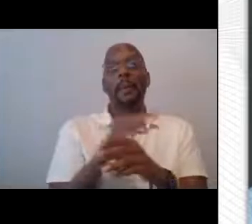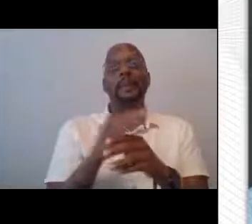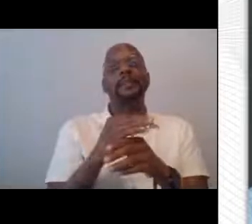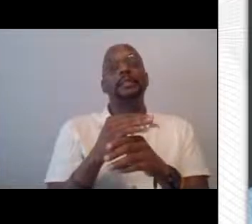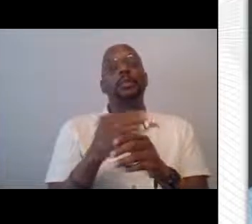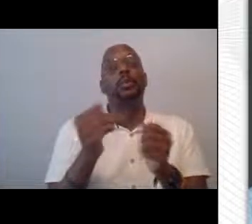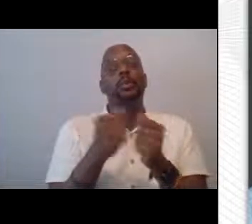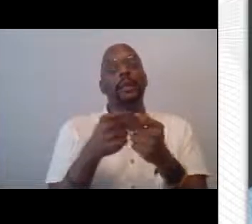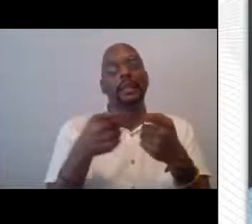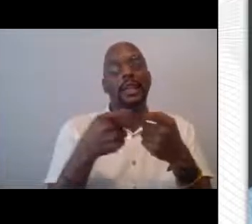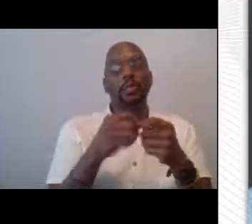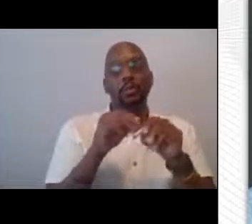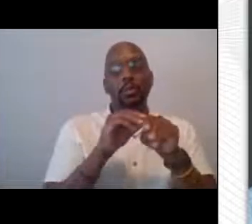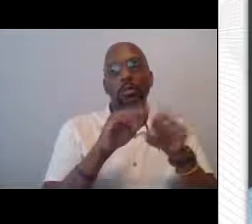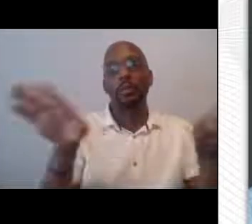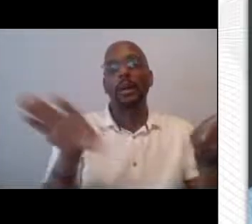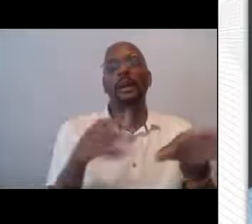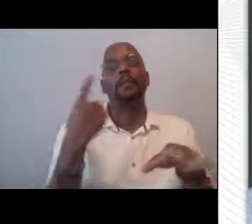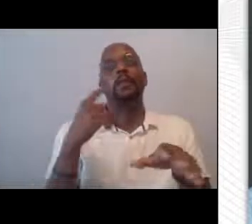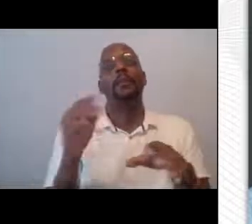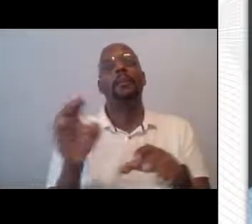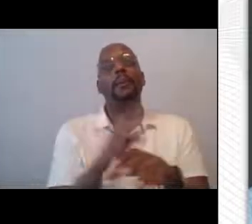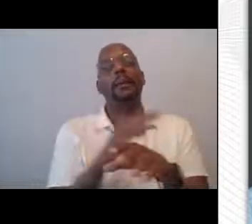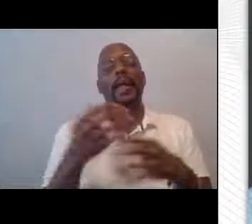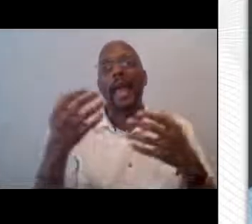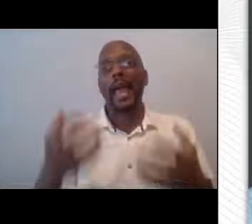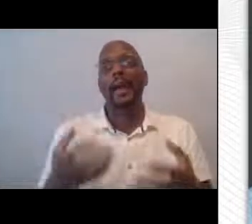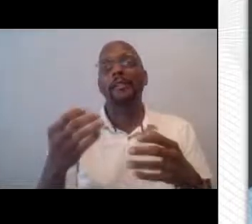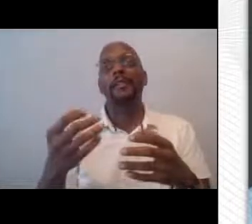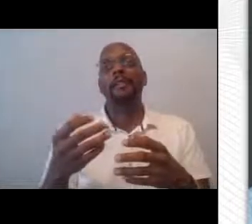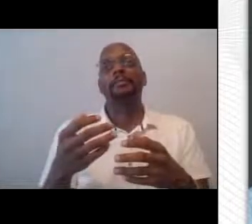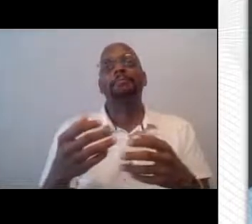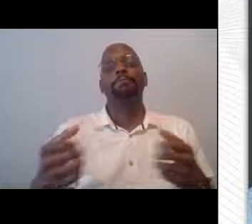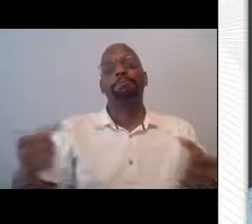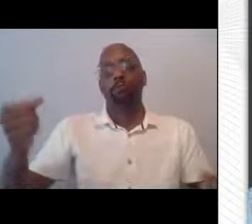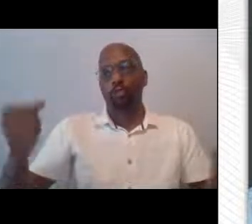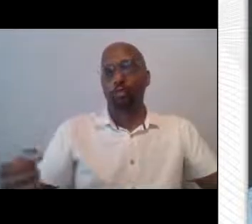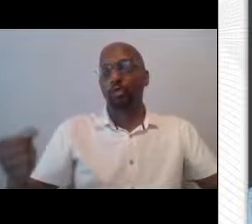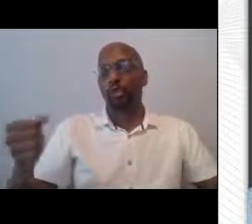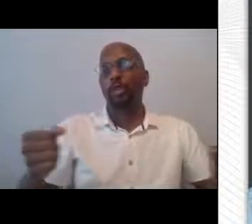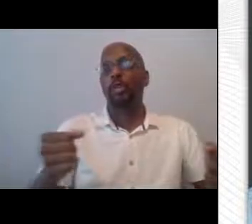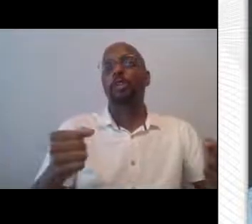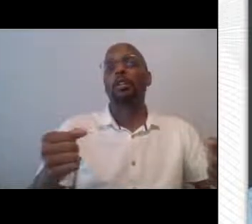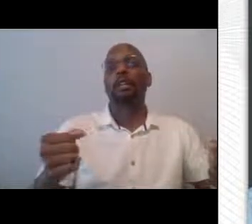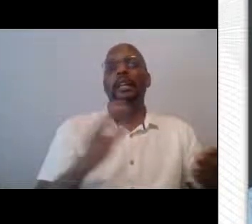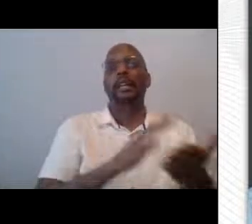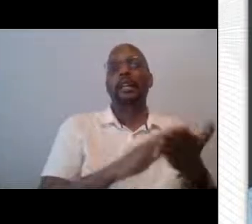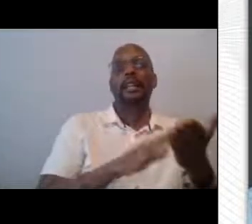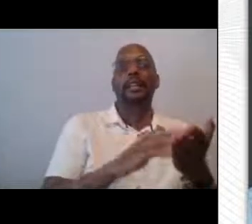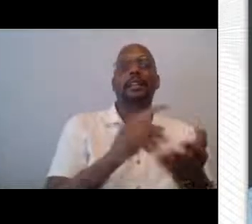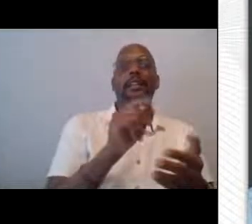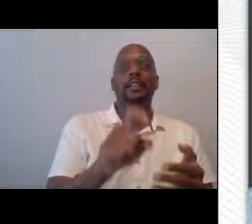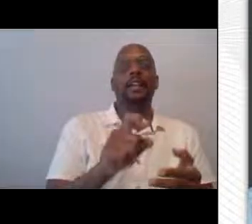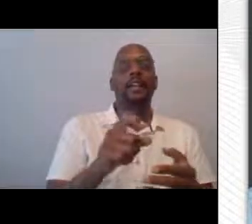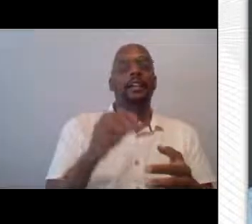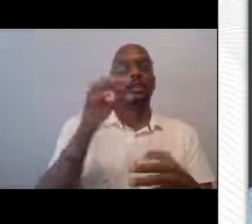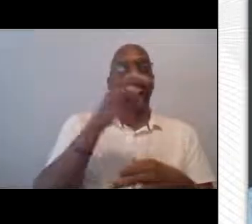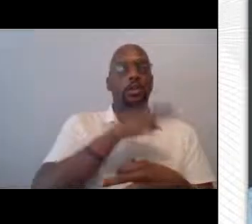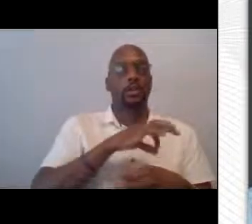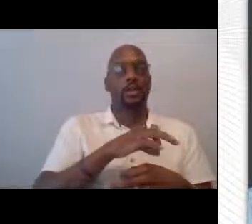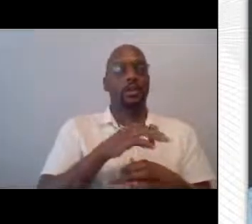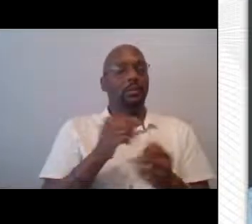of medium and heavy duty vehicles, including the Commercial Clean Vehicle Tax Credit in the Inflation